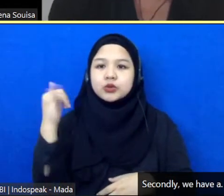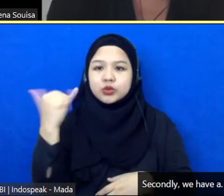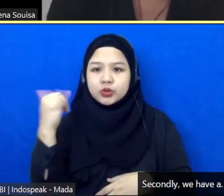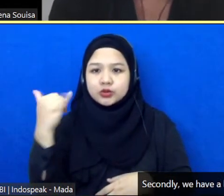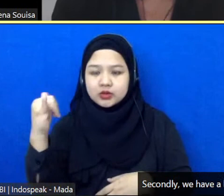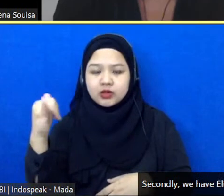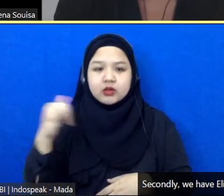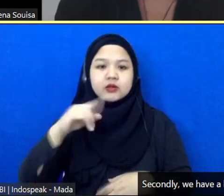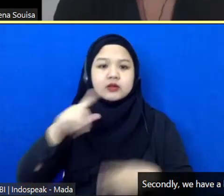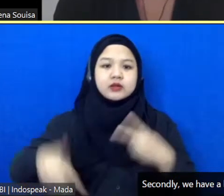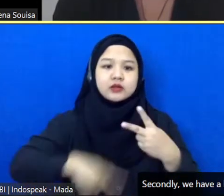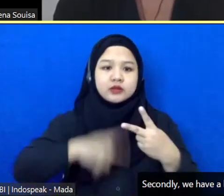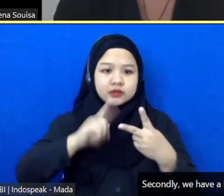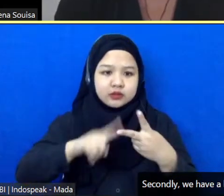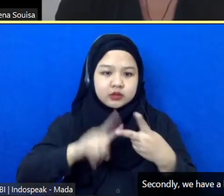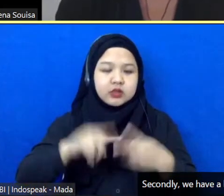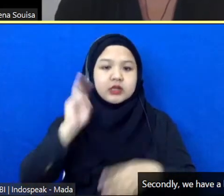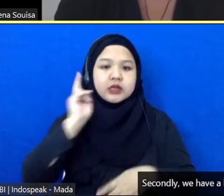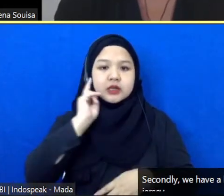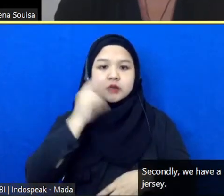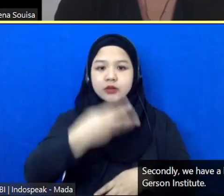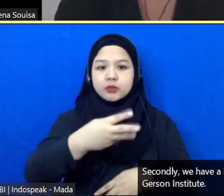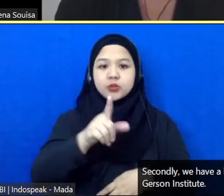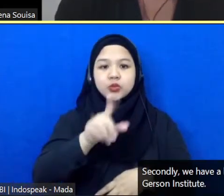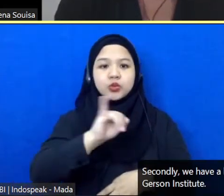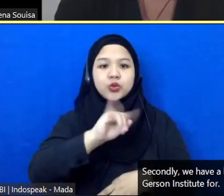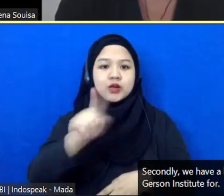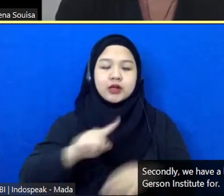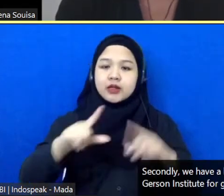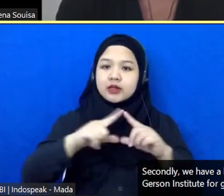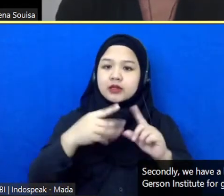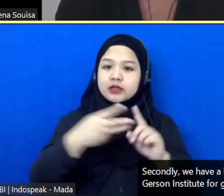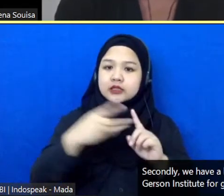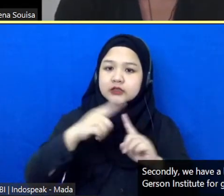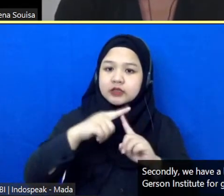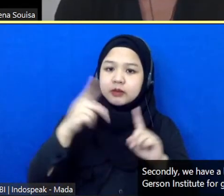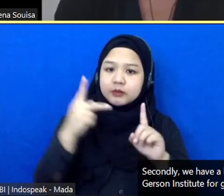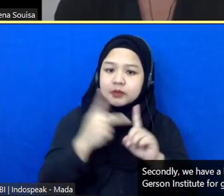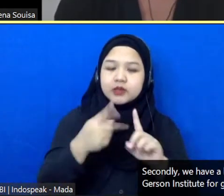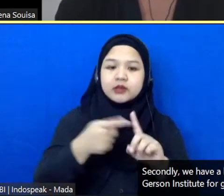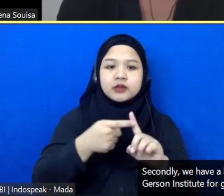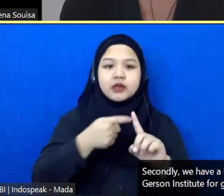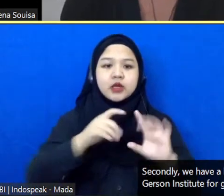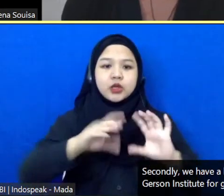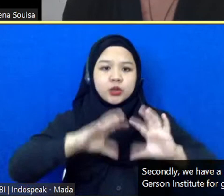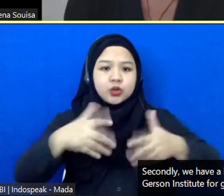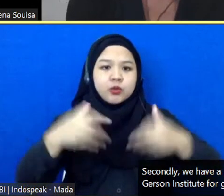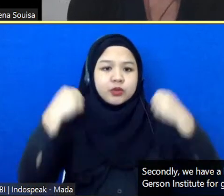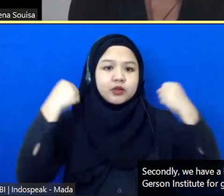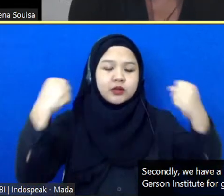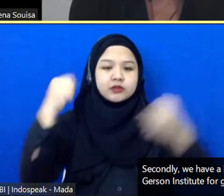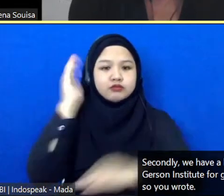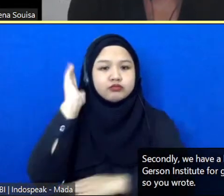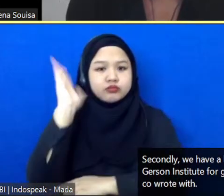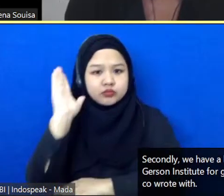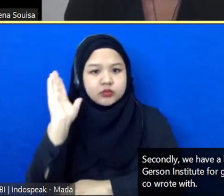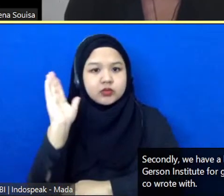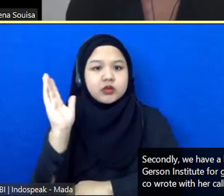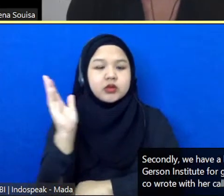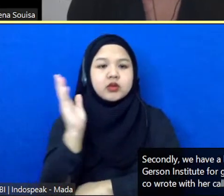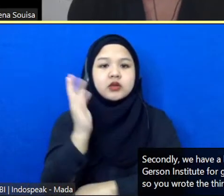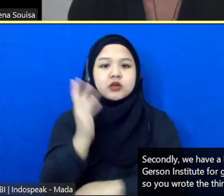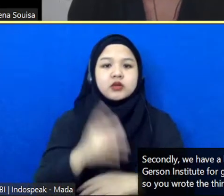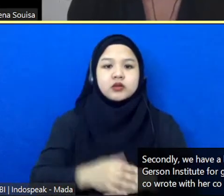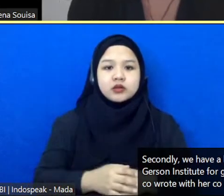Elizabeth Pisani from the George Institute for Global Health, who will present a paper she wrote with her